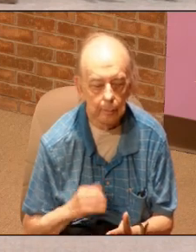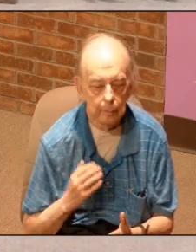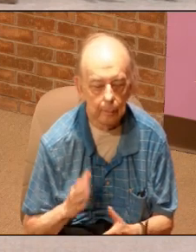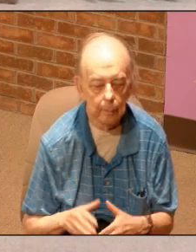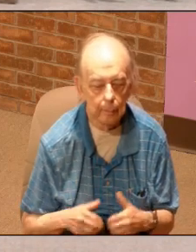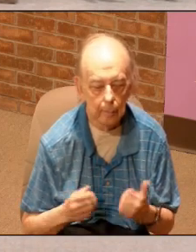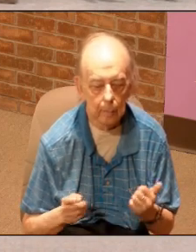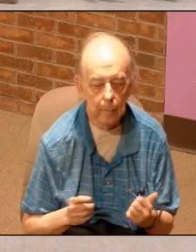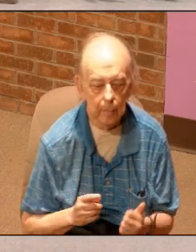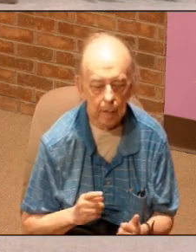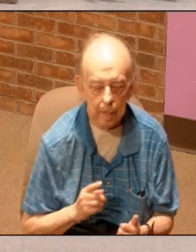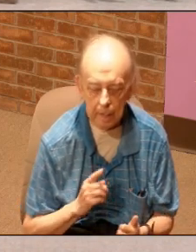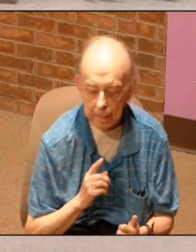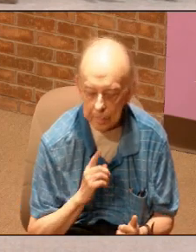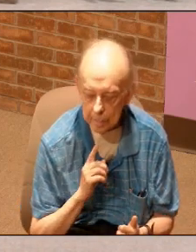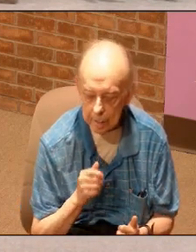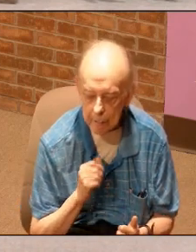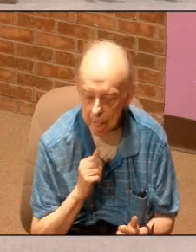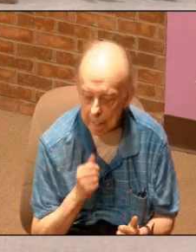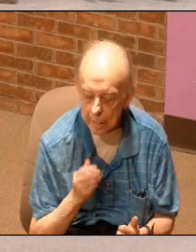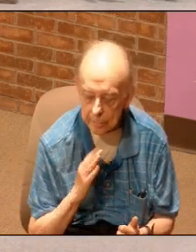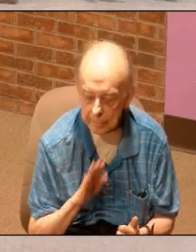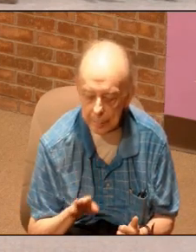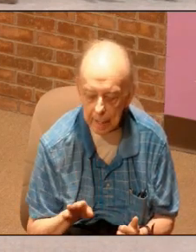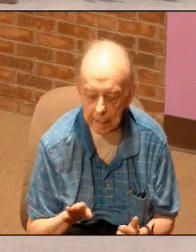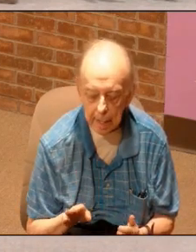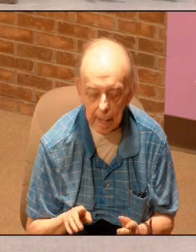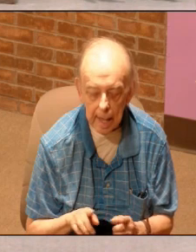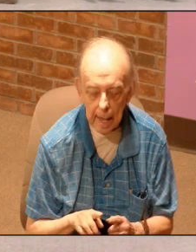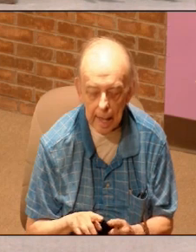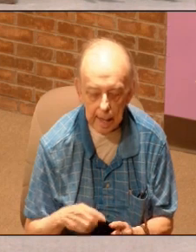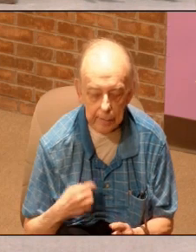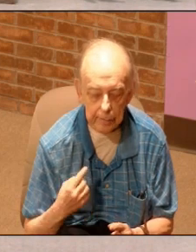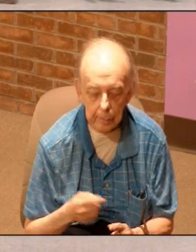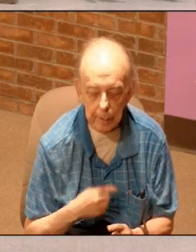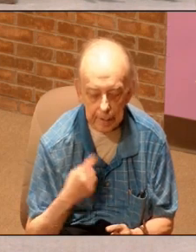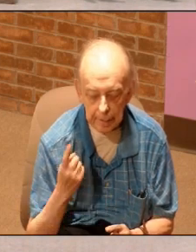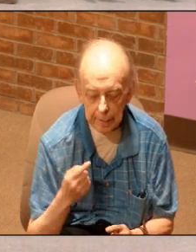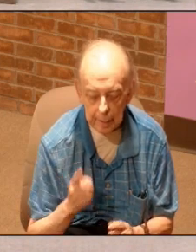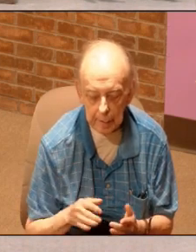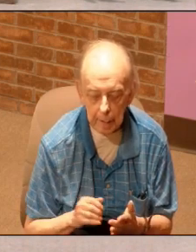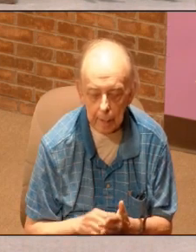life really isn't as bad as we make it out to be all the time.